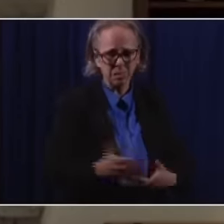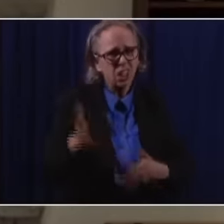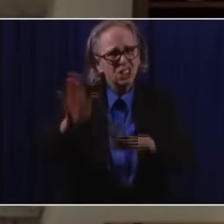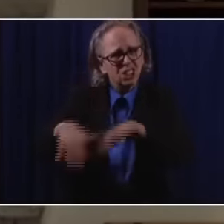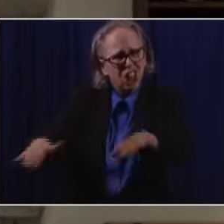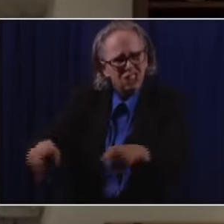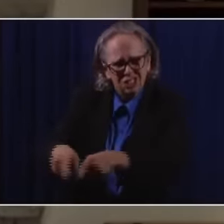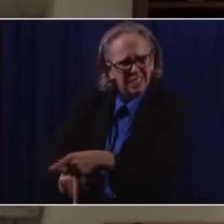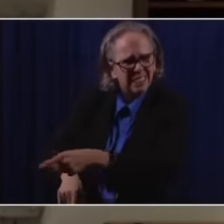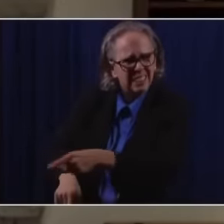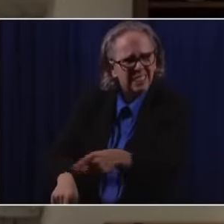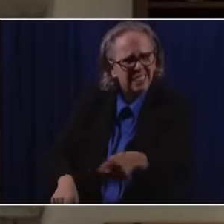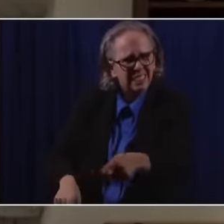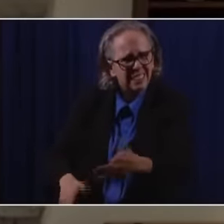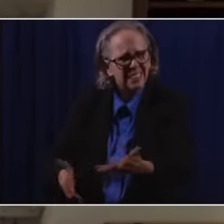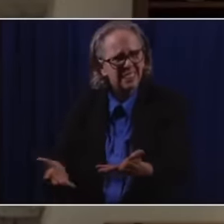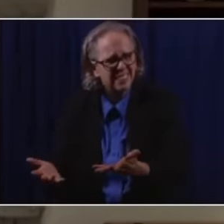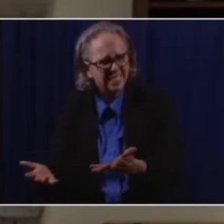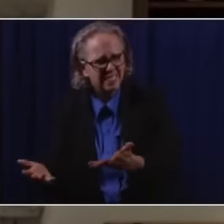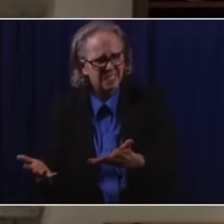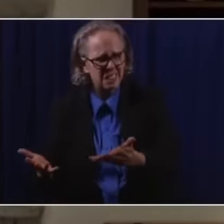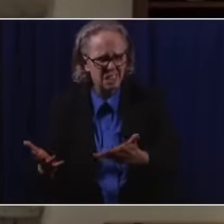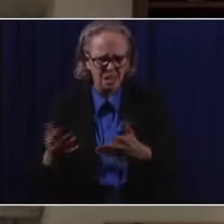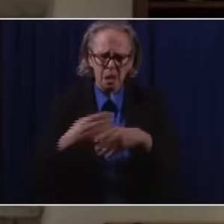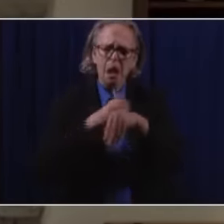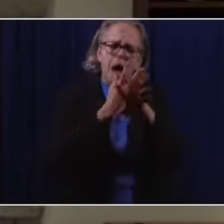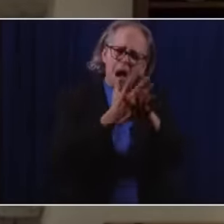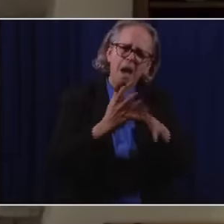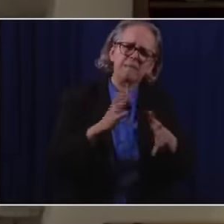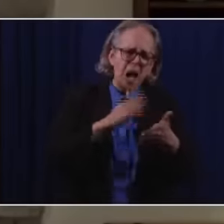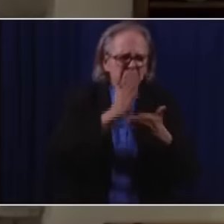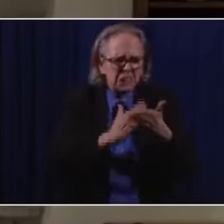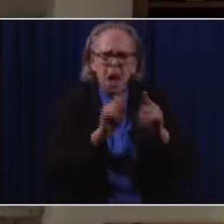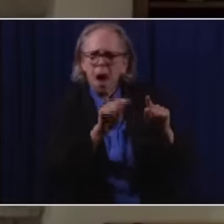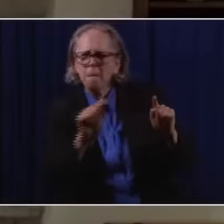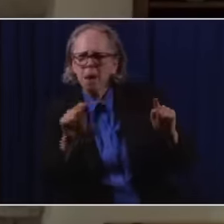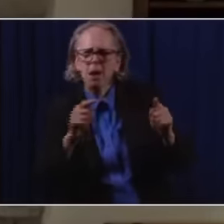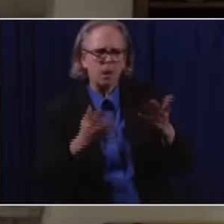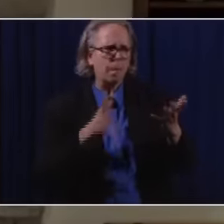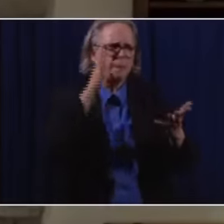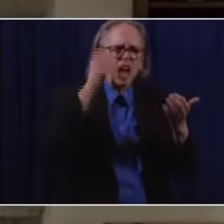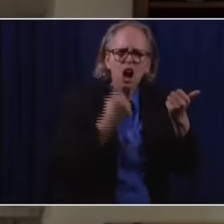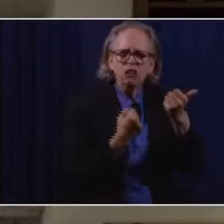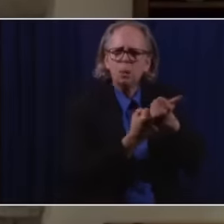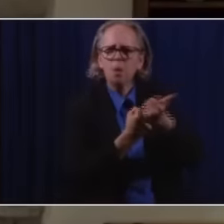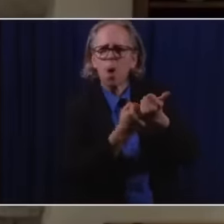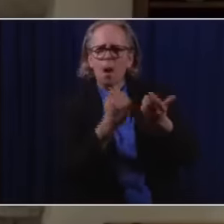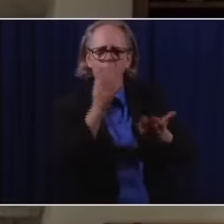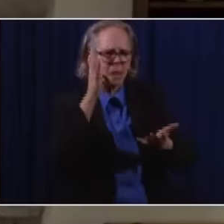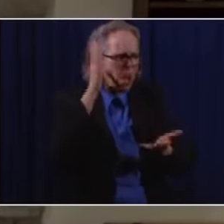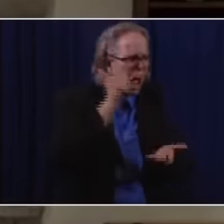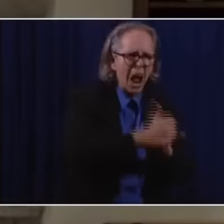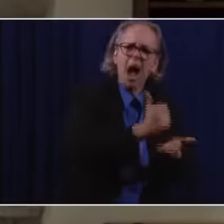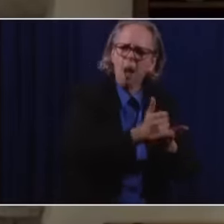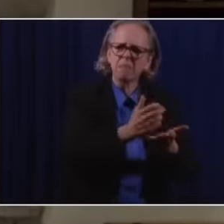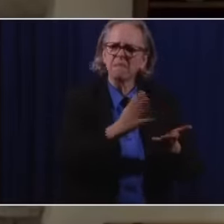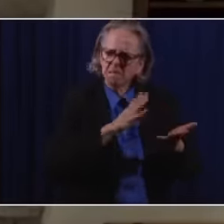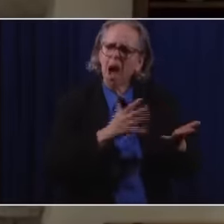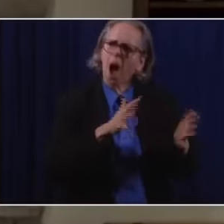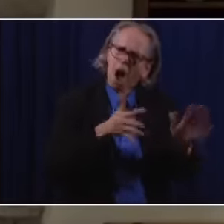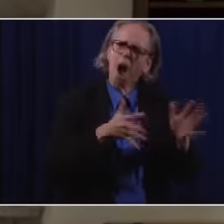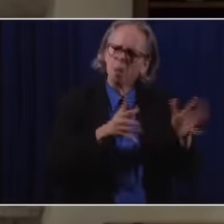have a lot of support. They got parents. Sometimes they got grandparents. They're working with them. They do